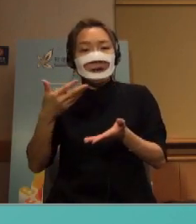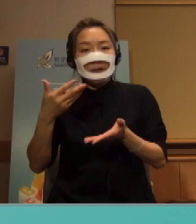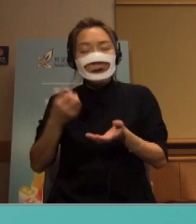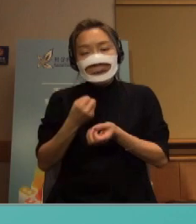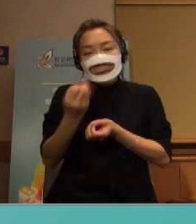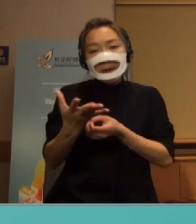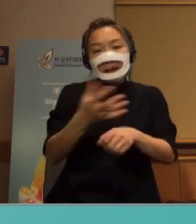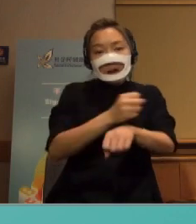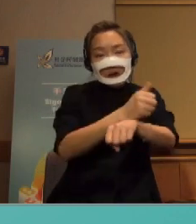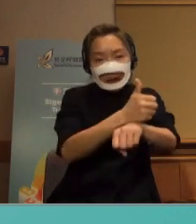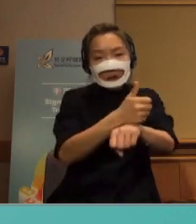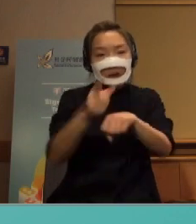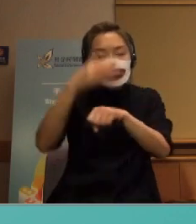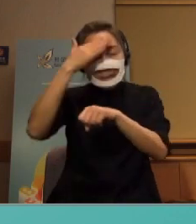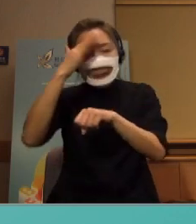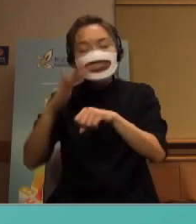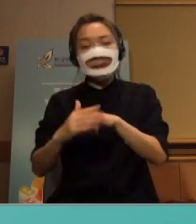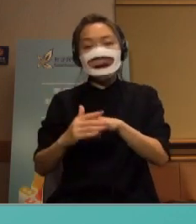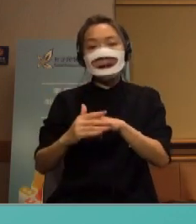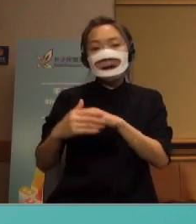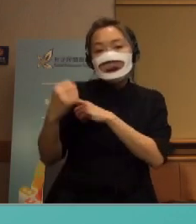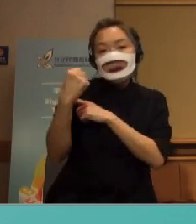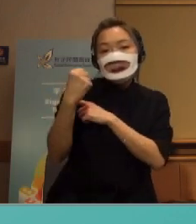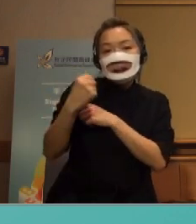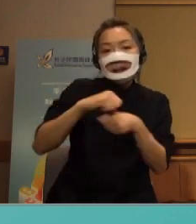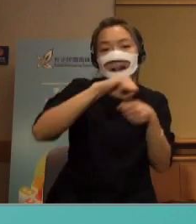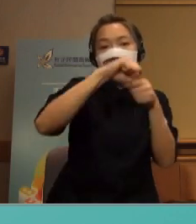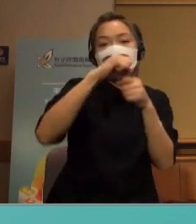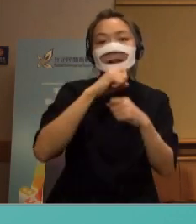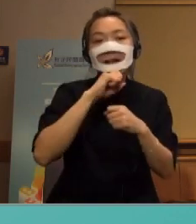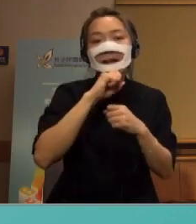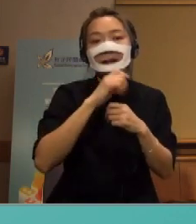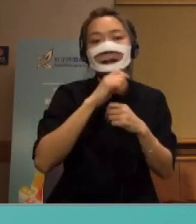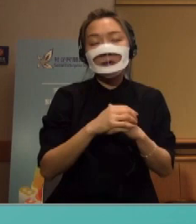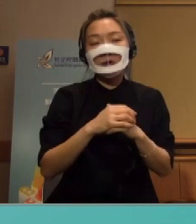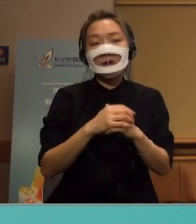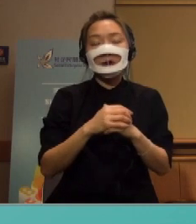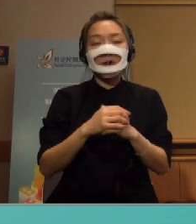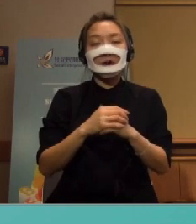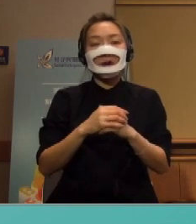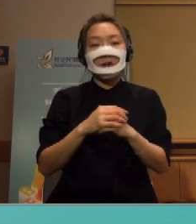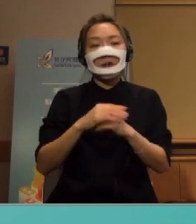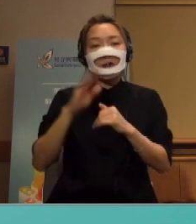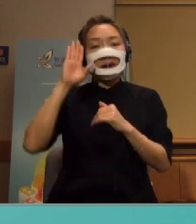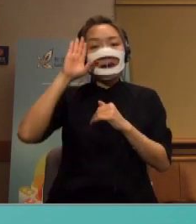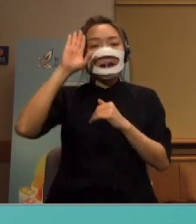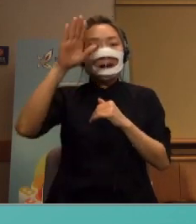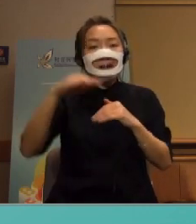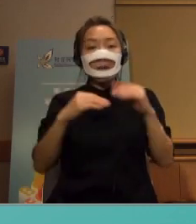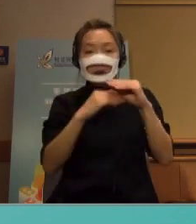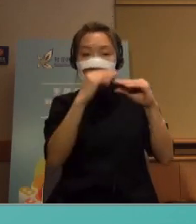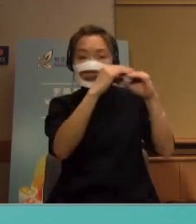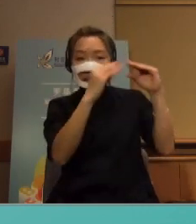to build the different, for example, like the webinars for some different professional or